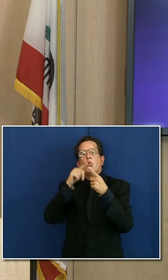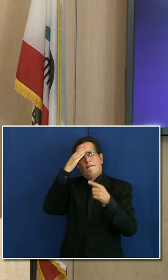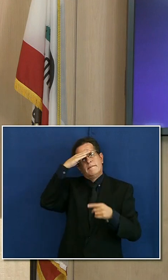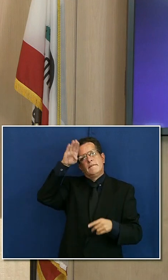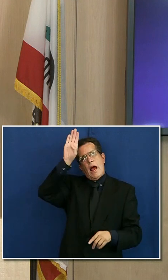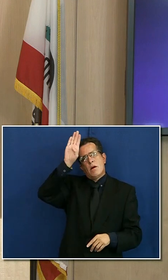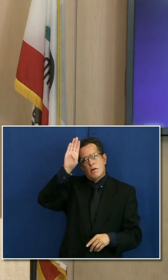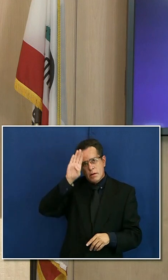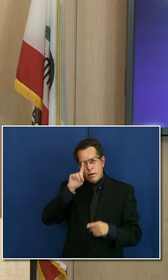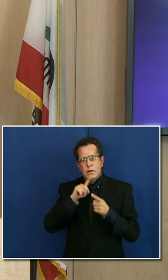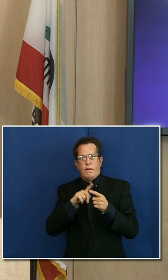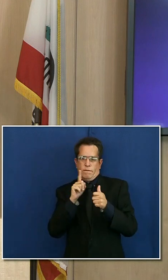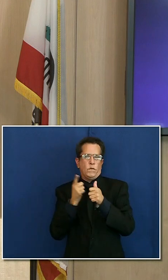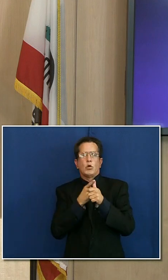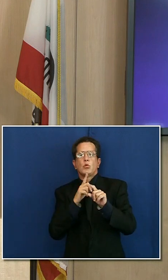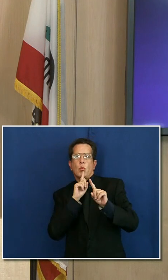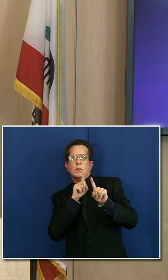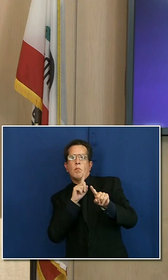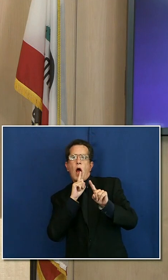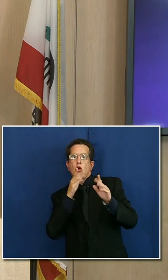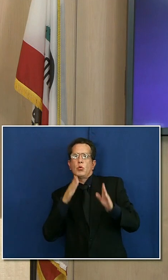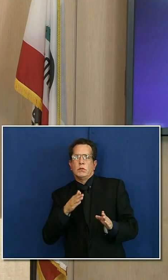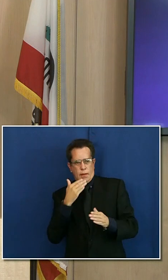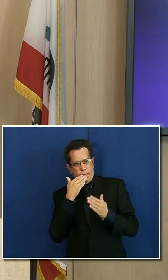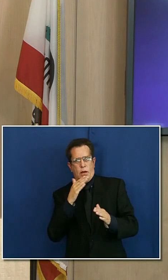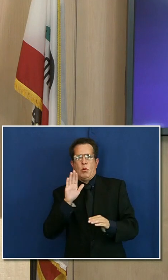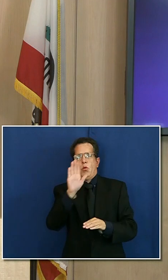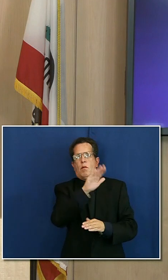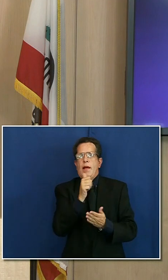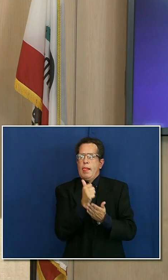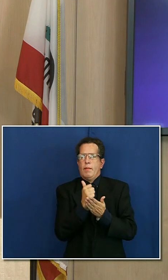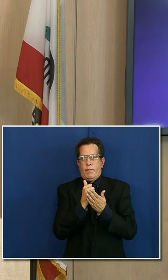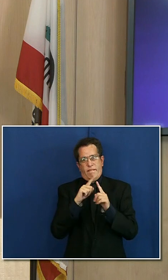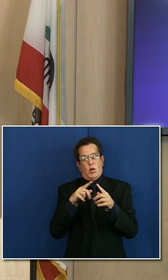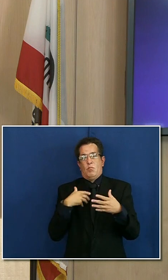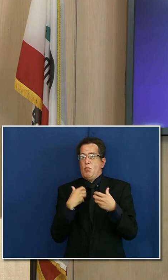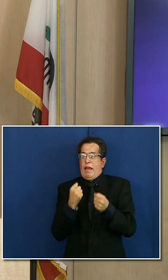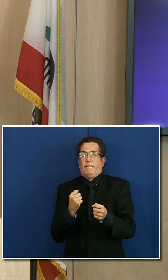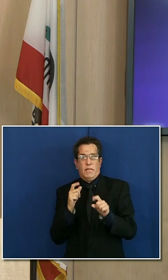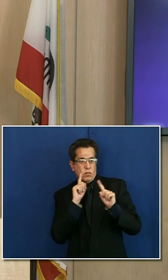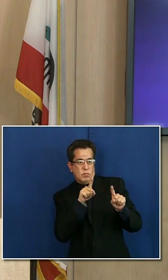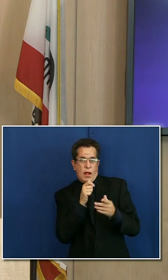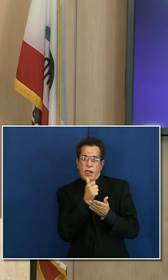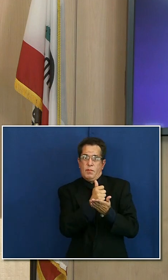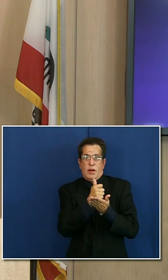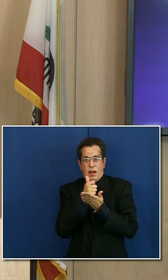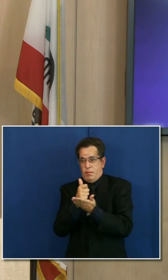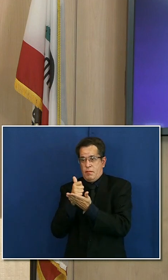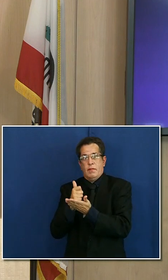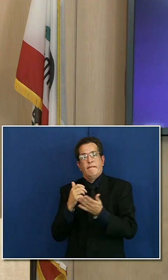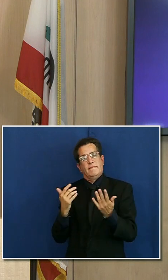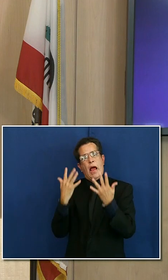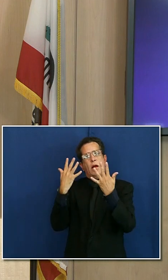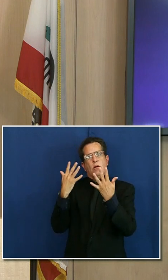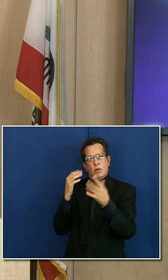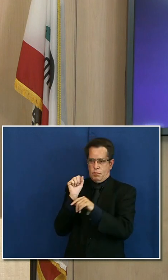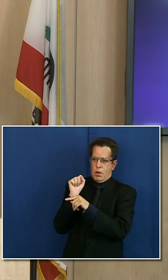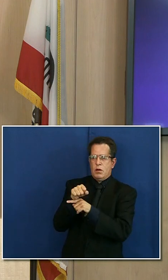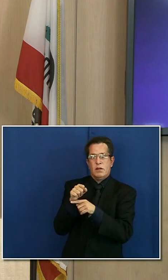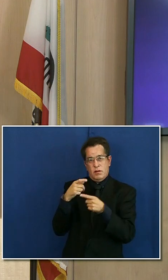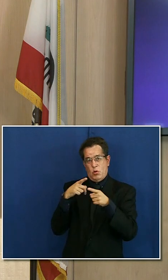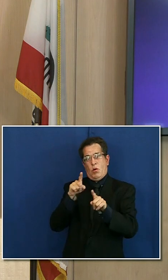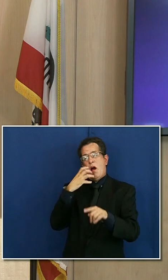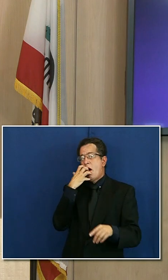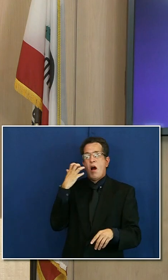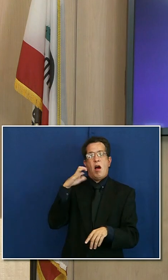responders enough for their courageous battle against these fires and for doing so during some of the hottest days that we've experienced this